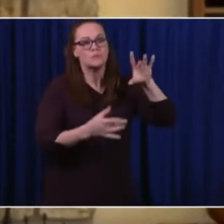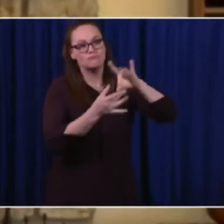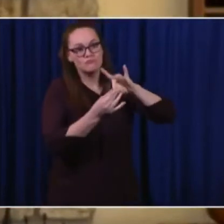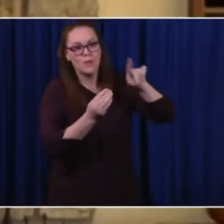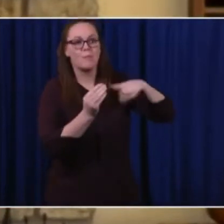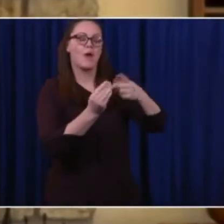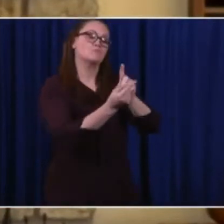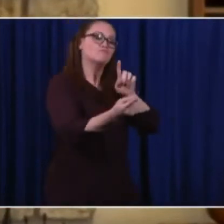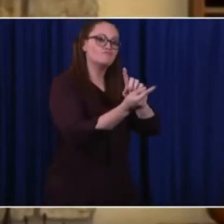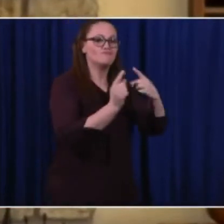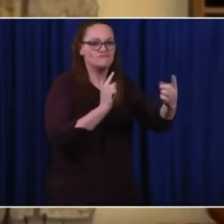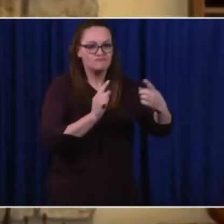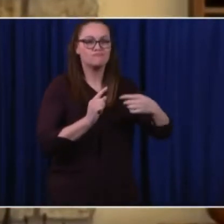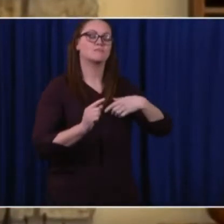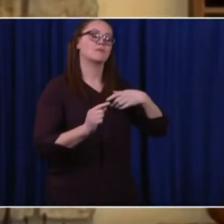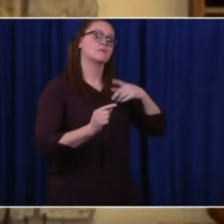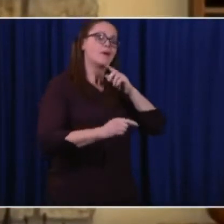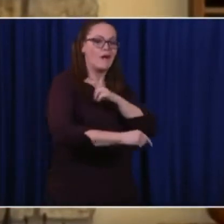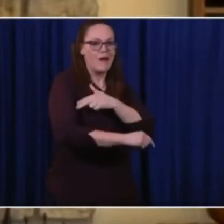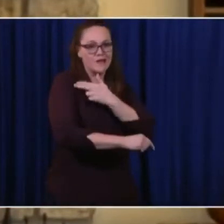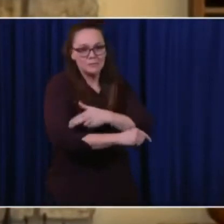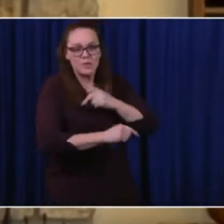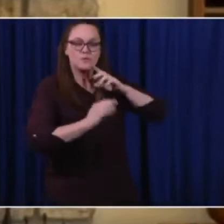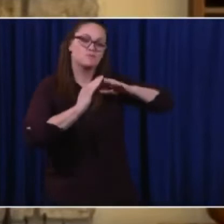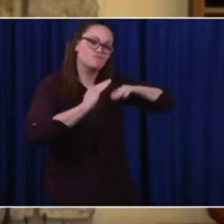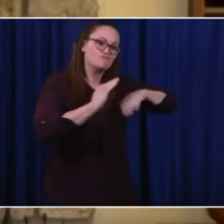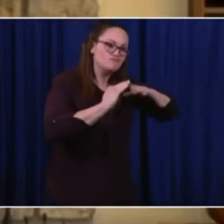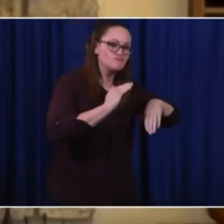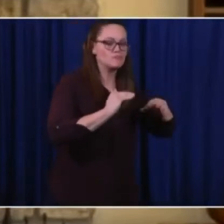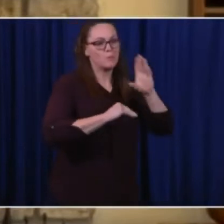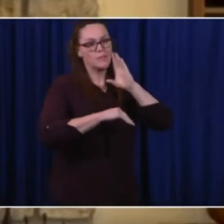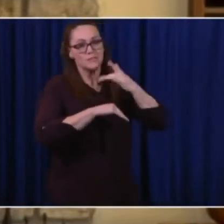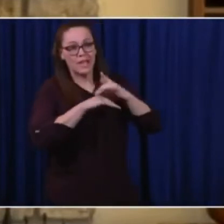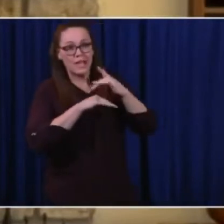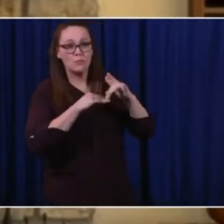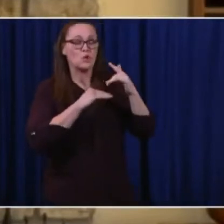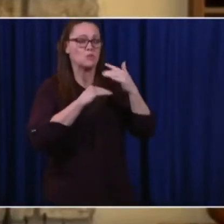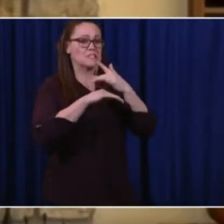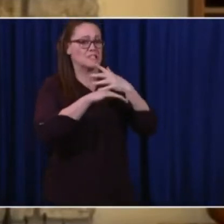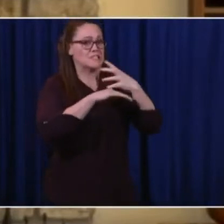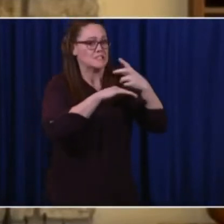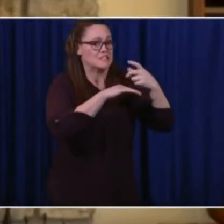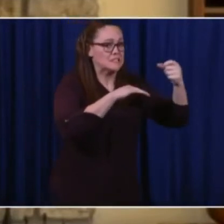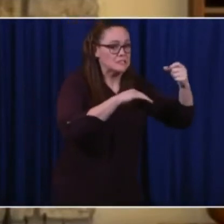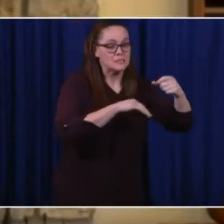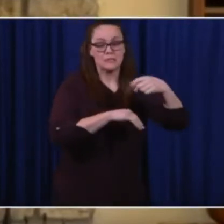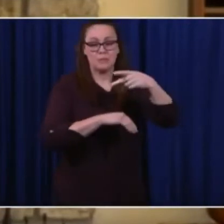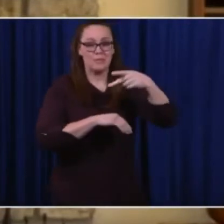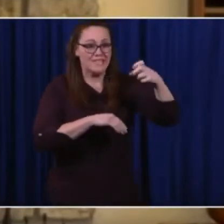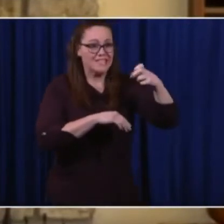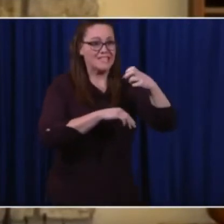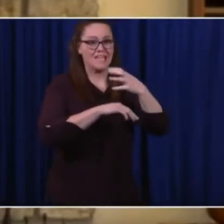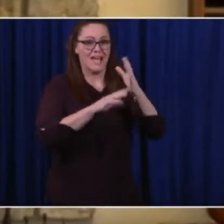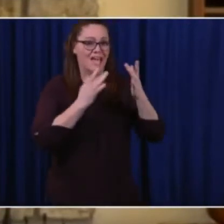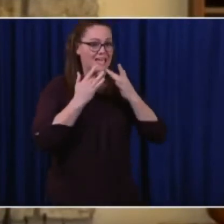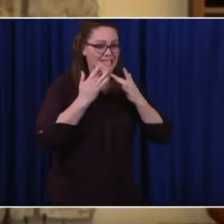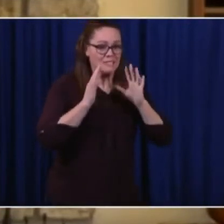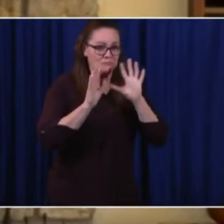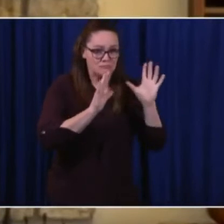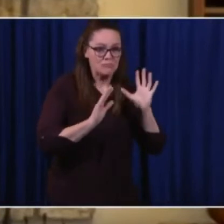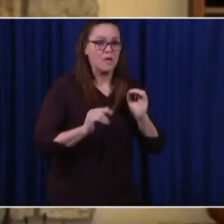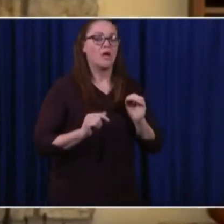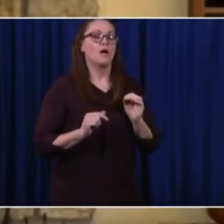Last week, the Ohio Court of Claims ruled that the number of beds available and, PPE and ventilators and so forth